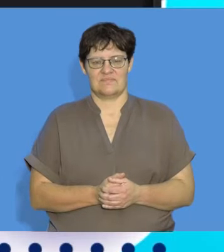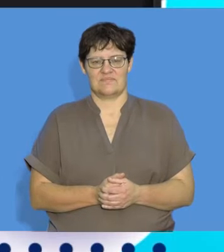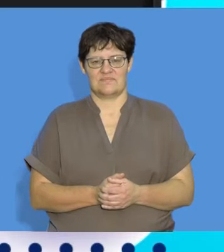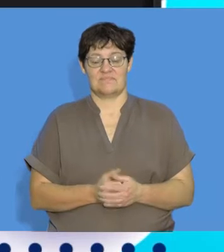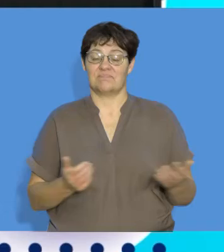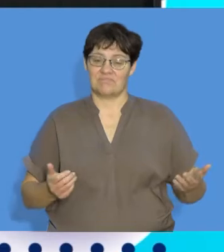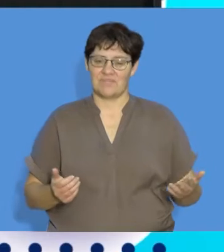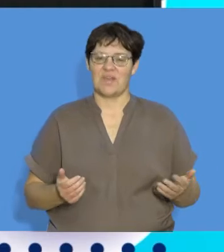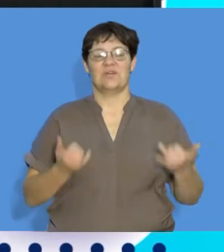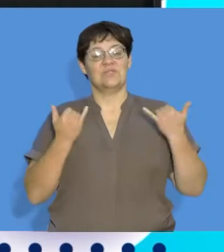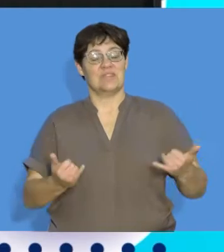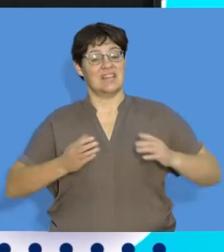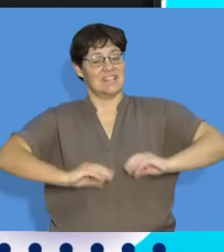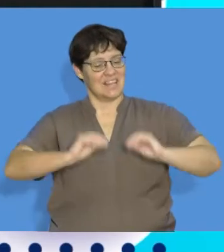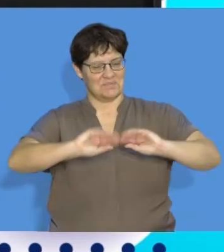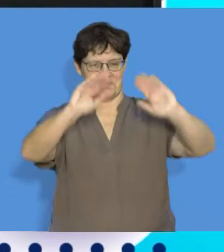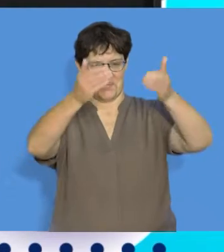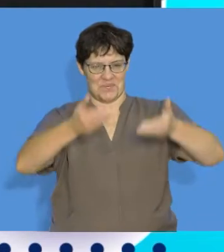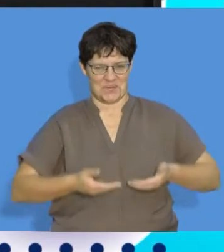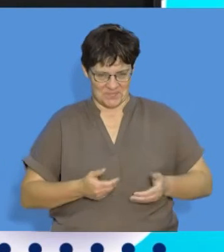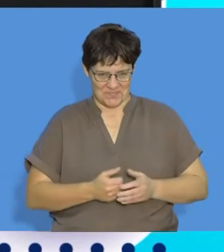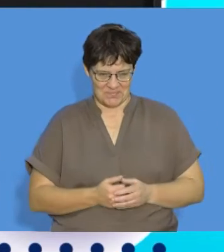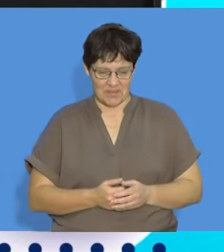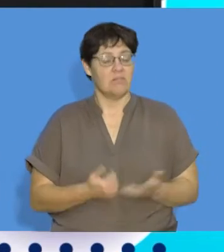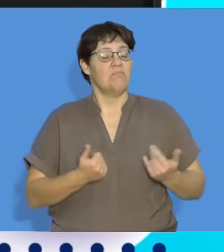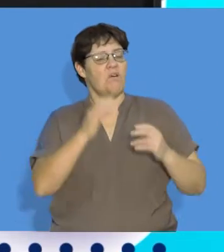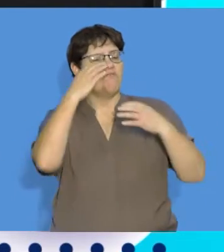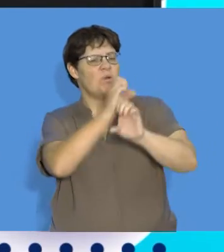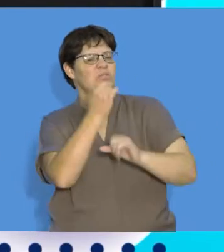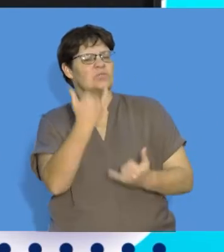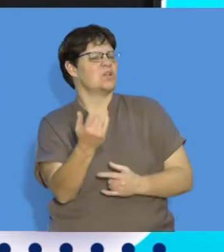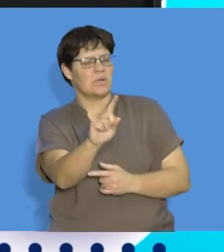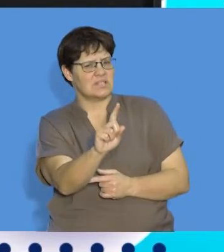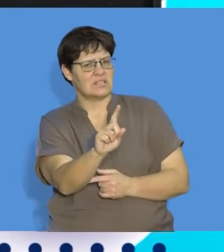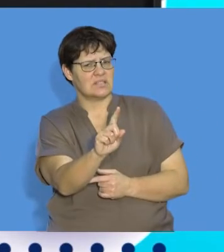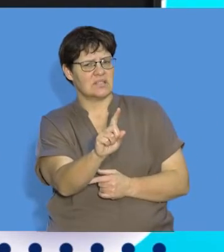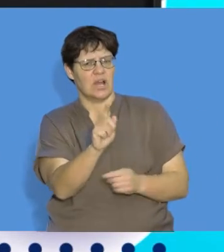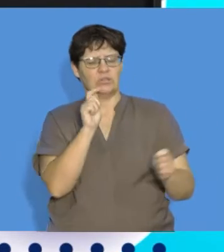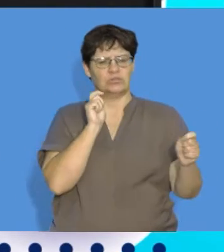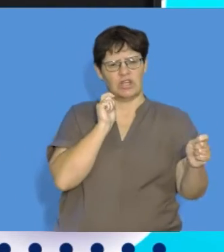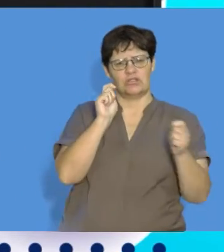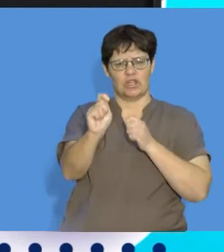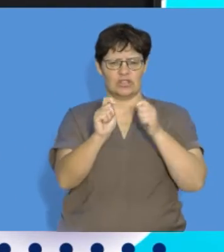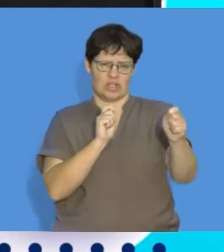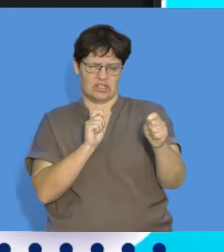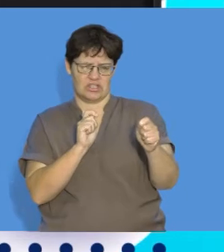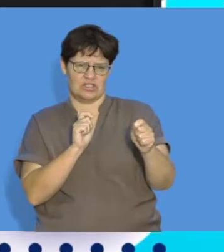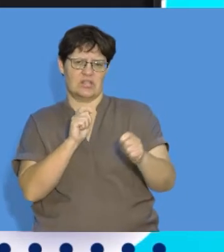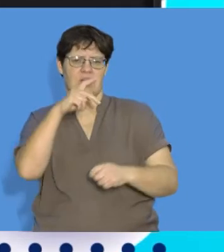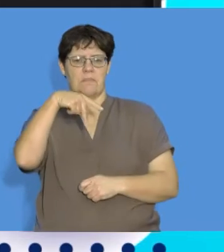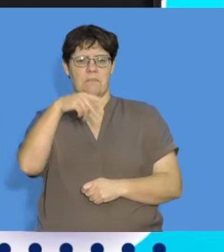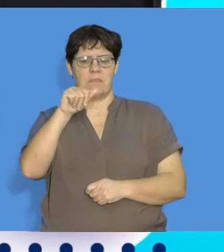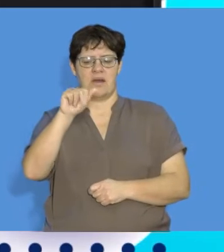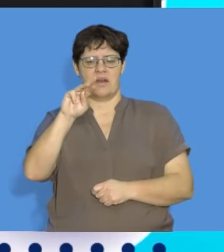Hi guys, welcome to today's lesson. So today we're going to be focusing on changing parameters of functions, right?